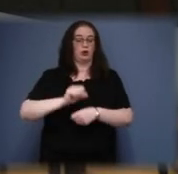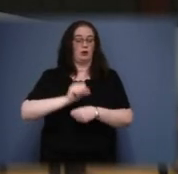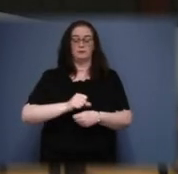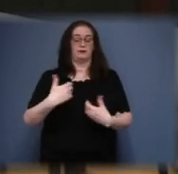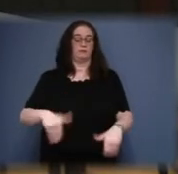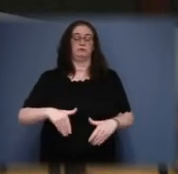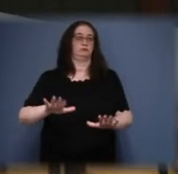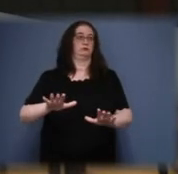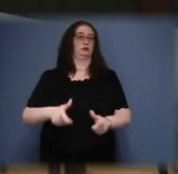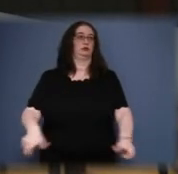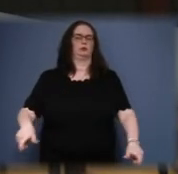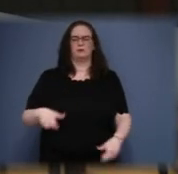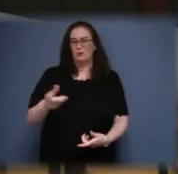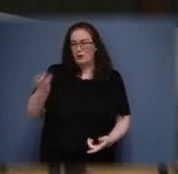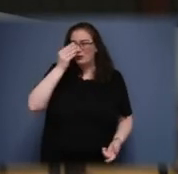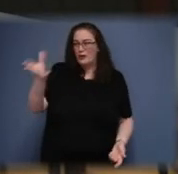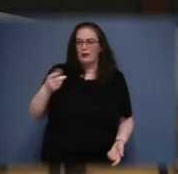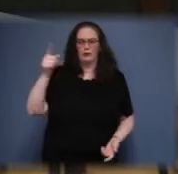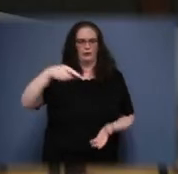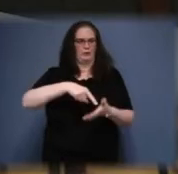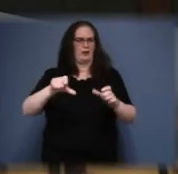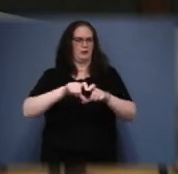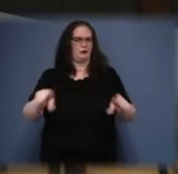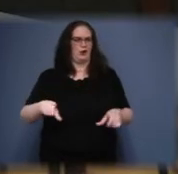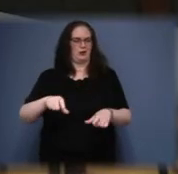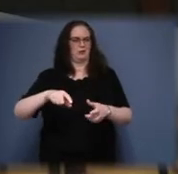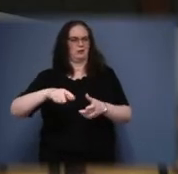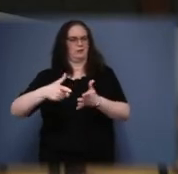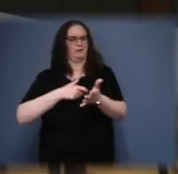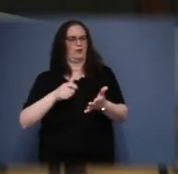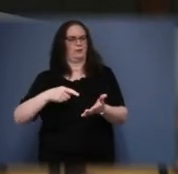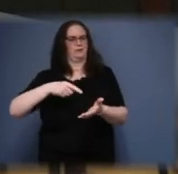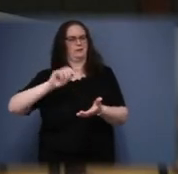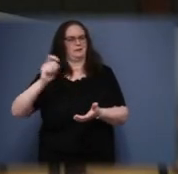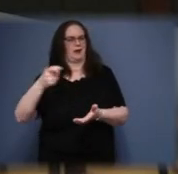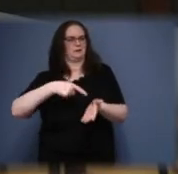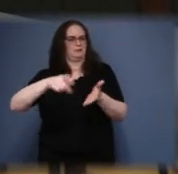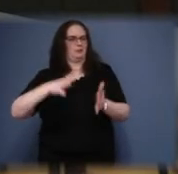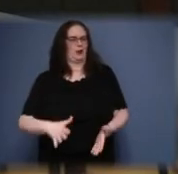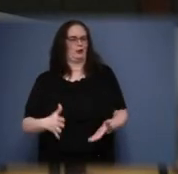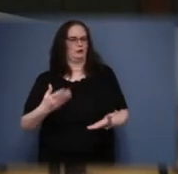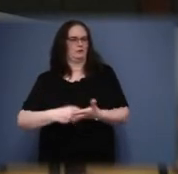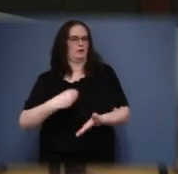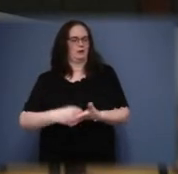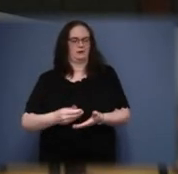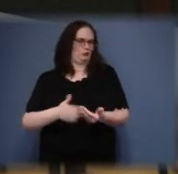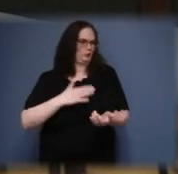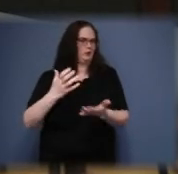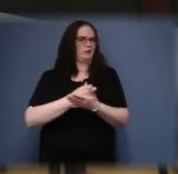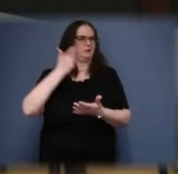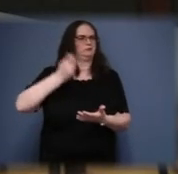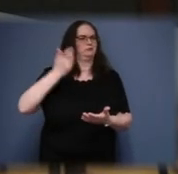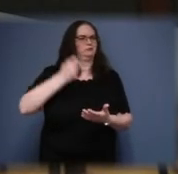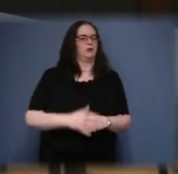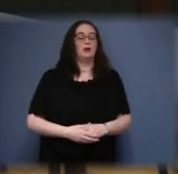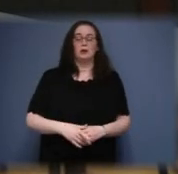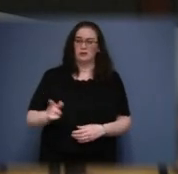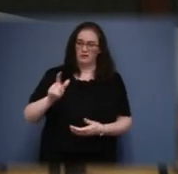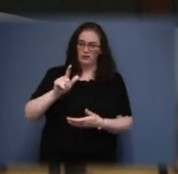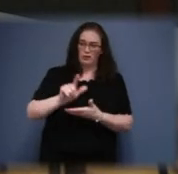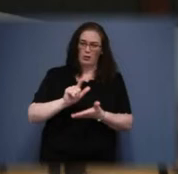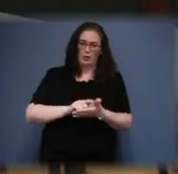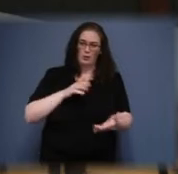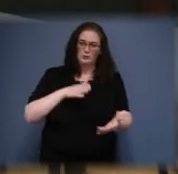incredible. But what do you care? Your paycheck on the taxpayers' backs comes in no matter what. Do you realize that this lawsuit will only